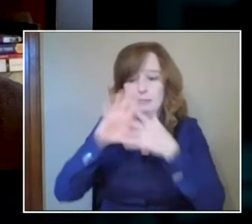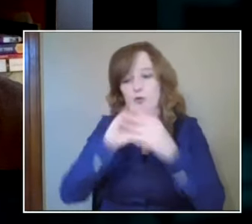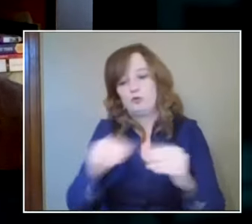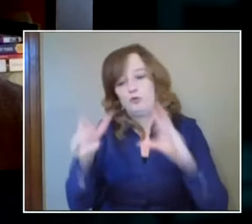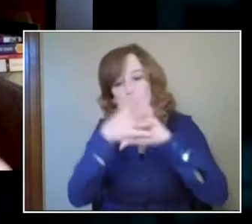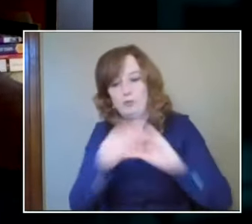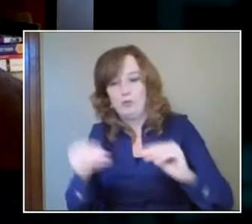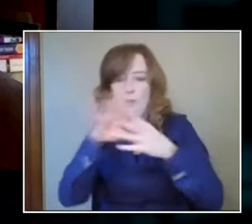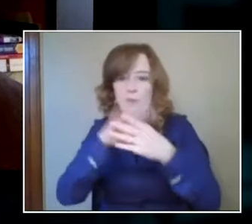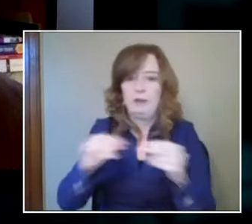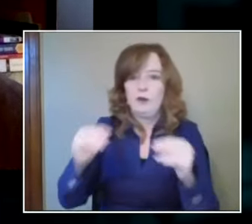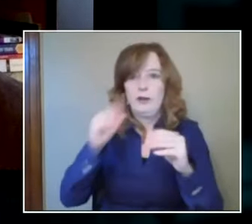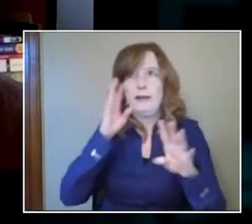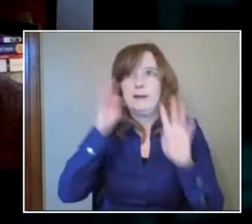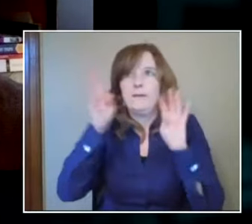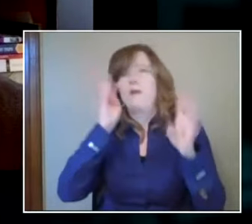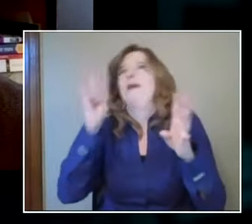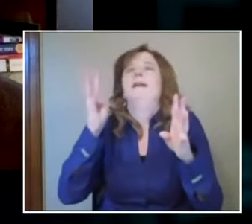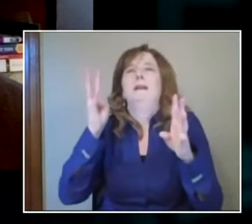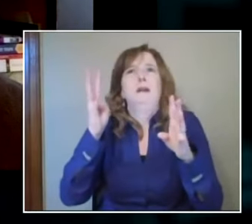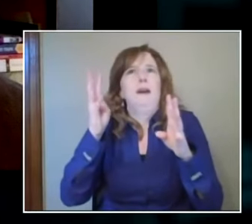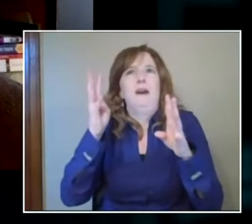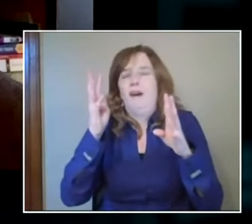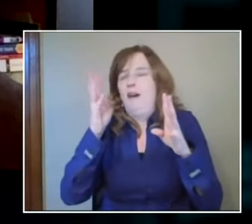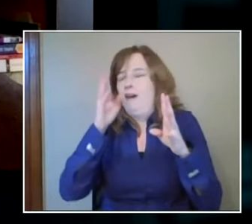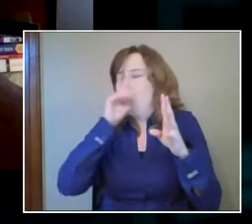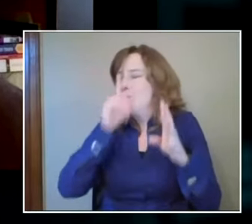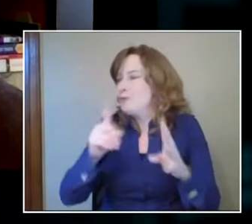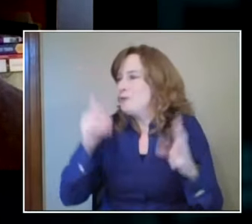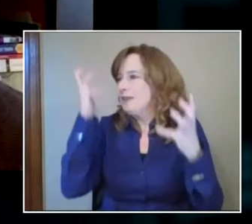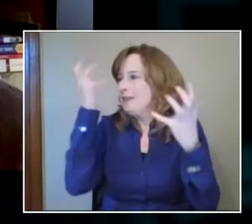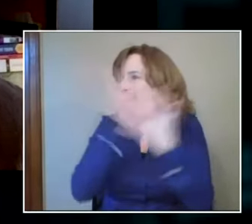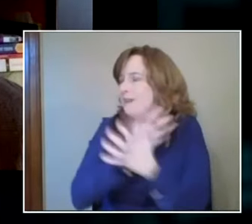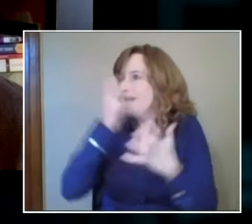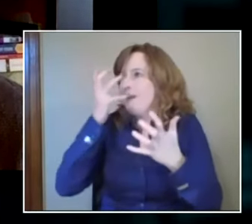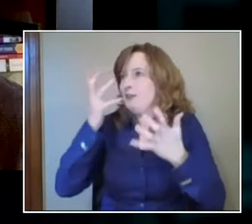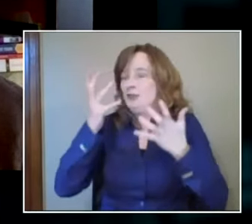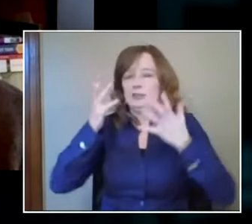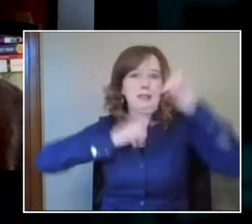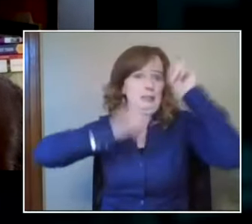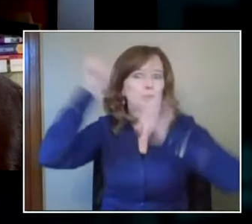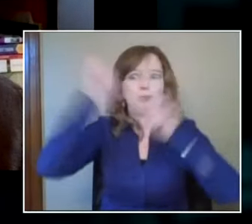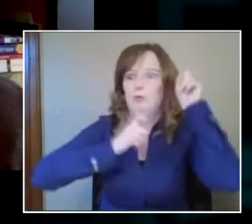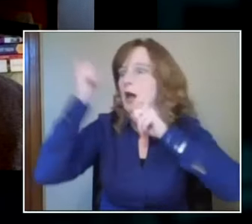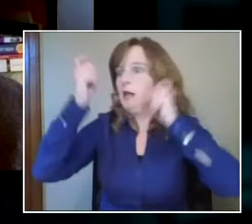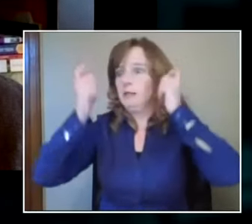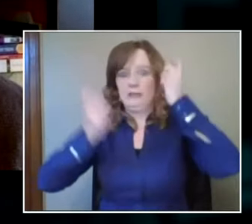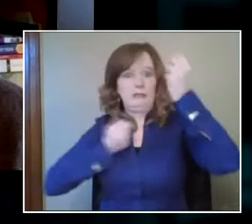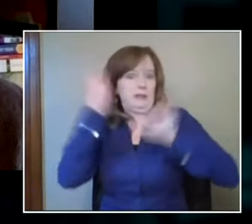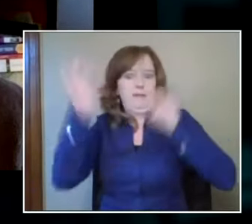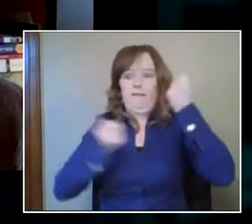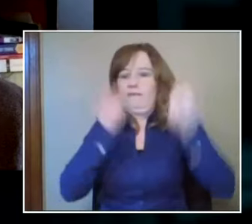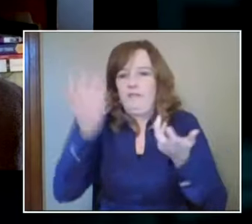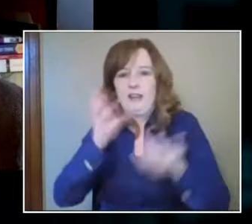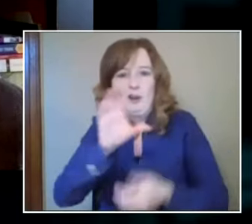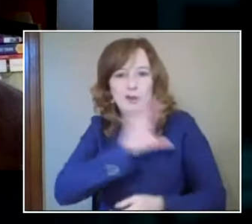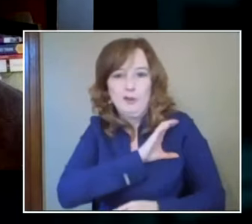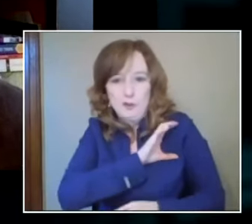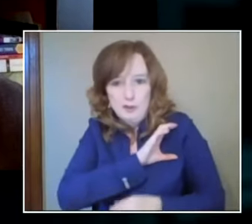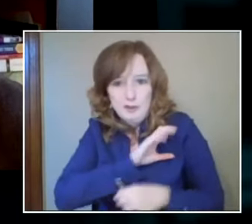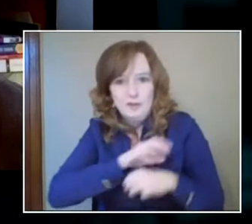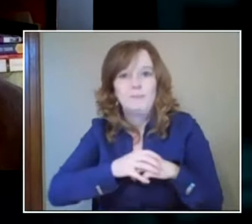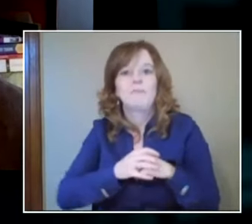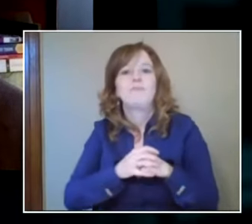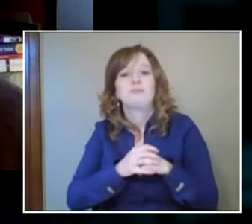these incredibly expressive, over-the-top comic characters. He just recently performed in Fires in the Mirror, where he had